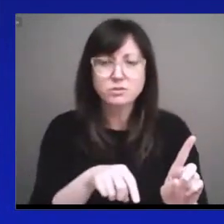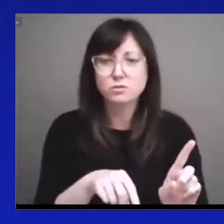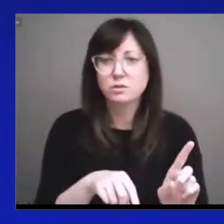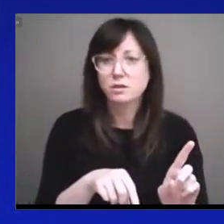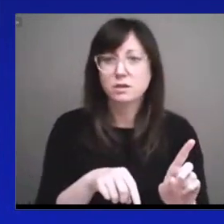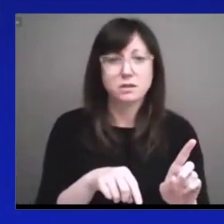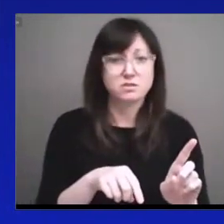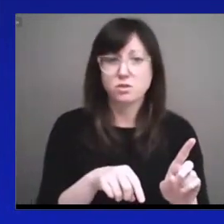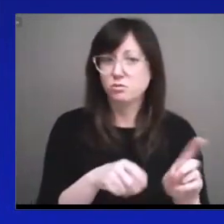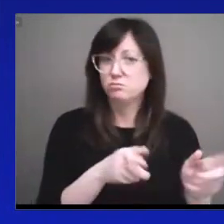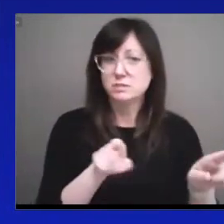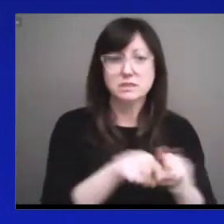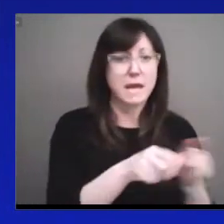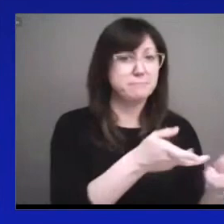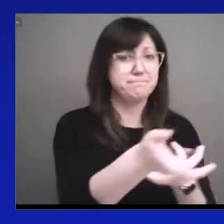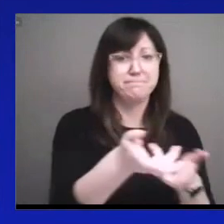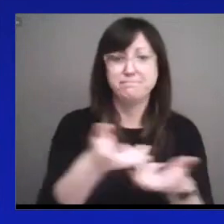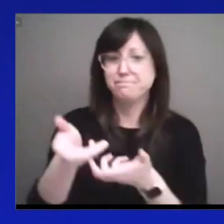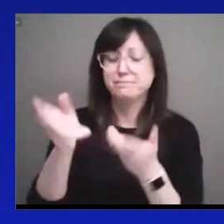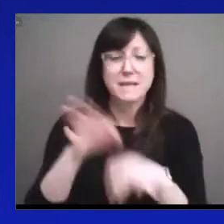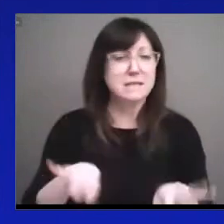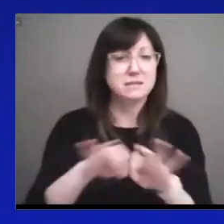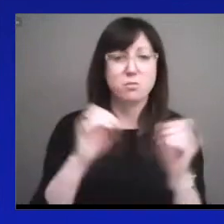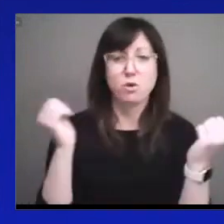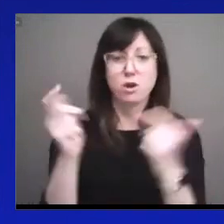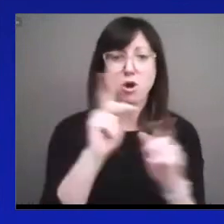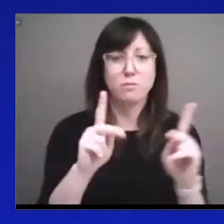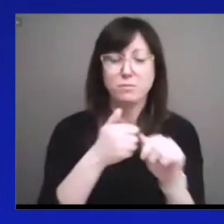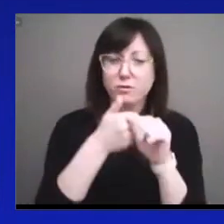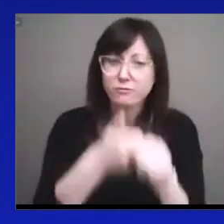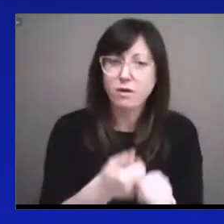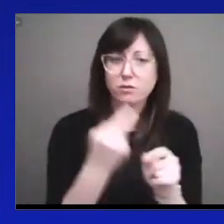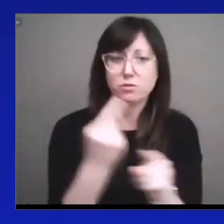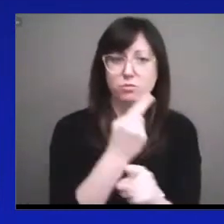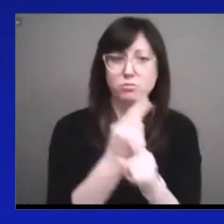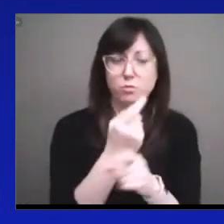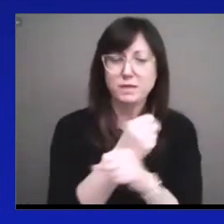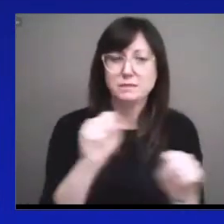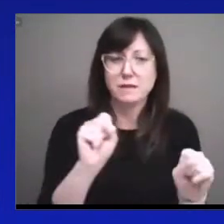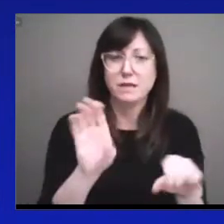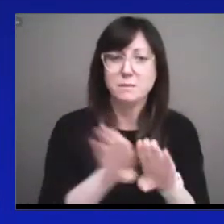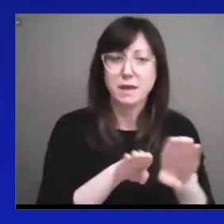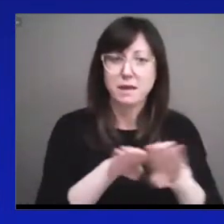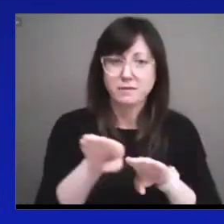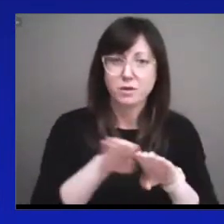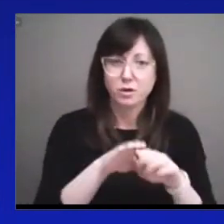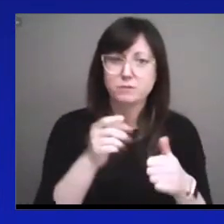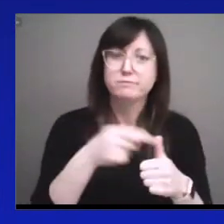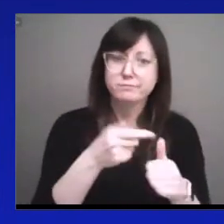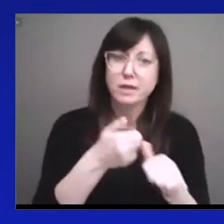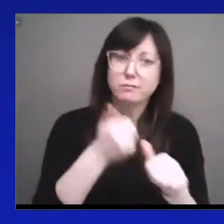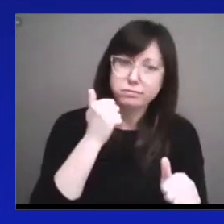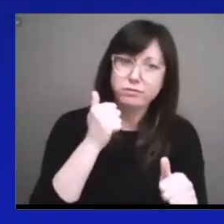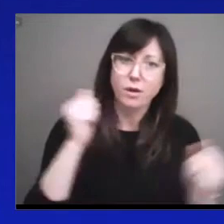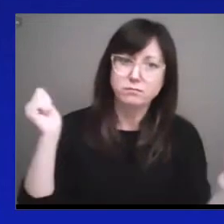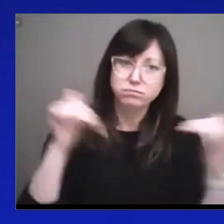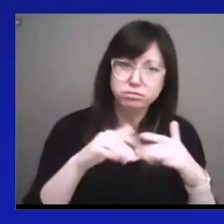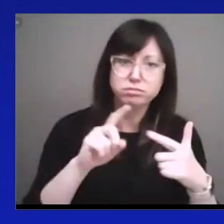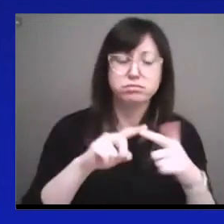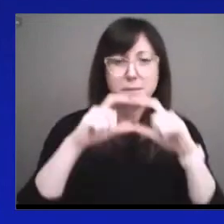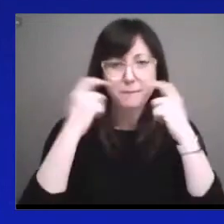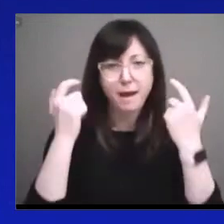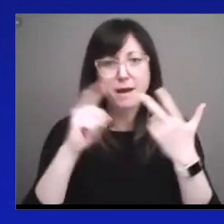differently. We need everyone to maintain those good behaviors that prevent COVID transmission. And we want to,